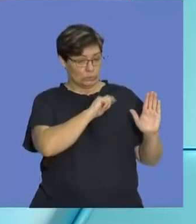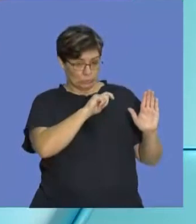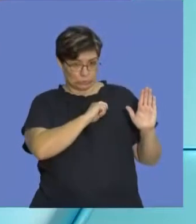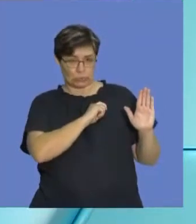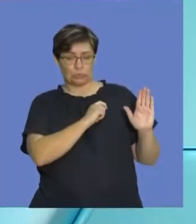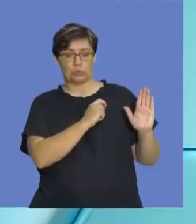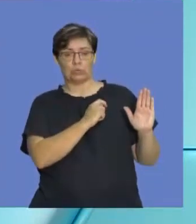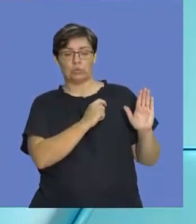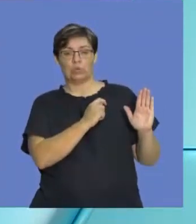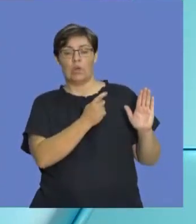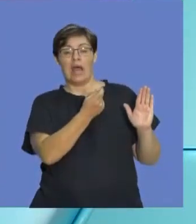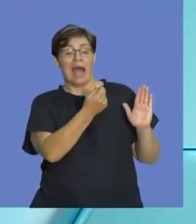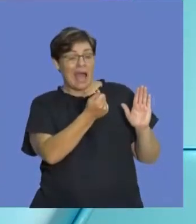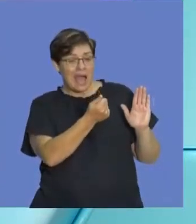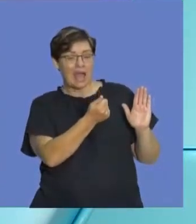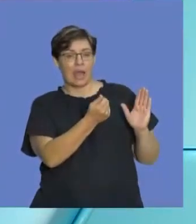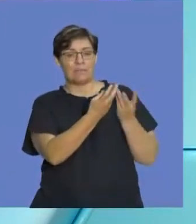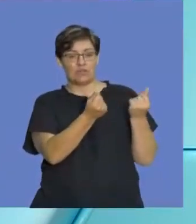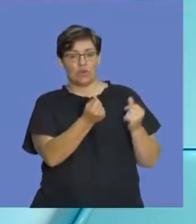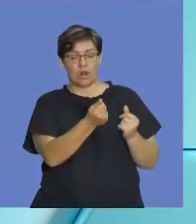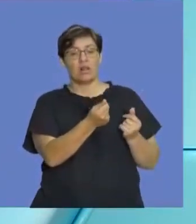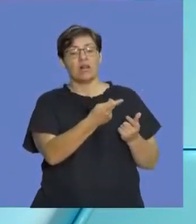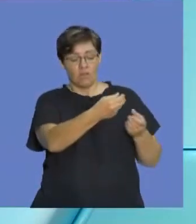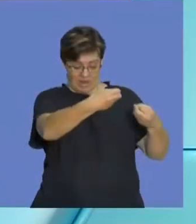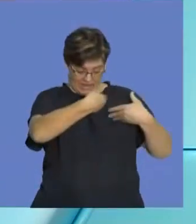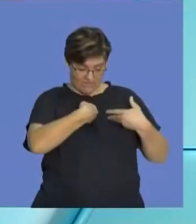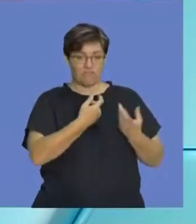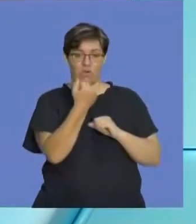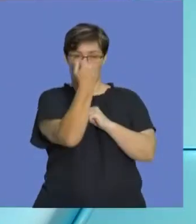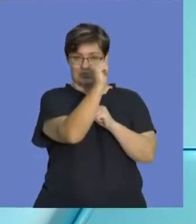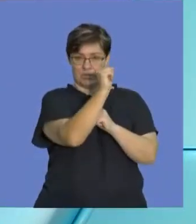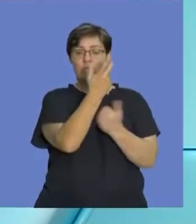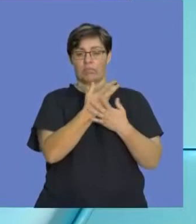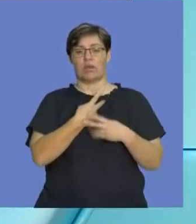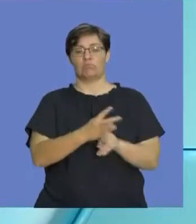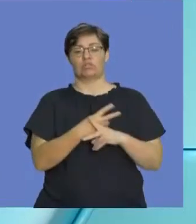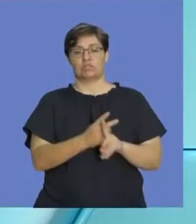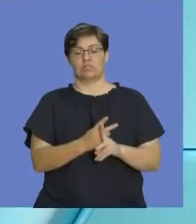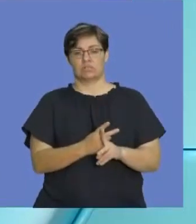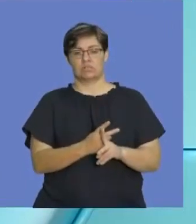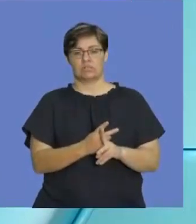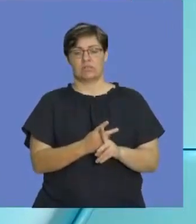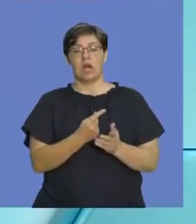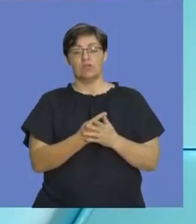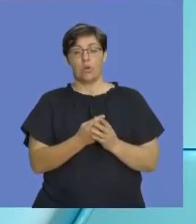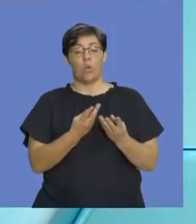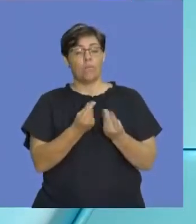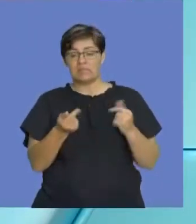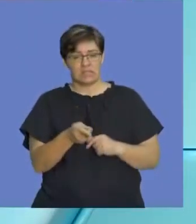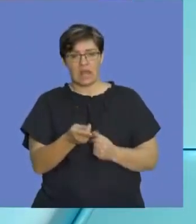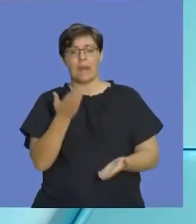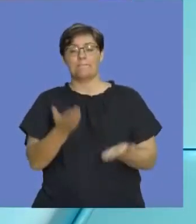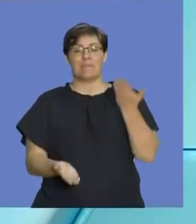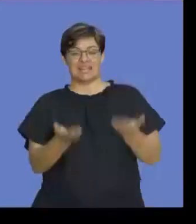actual amount of material that was issued to the factory for production. Then the missing figure or the balancing